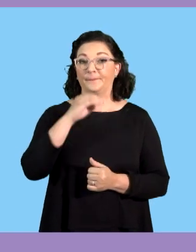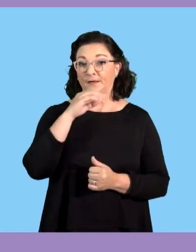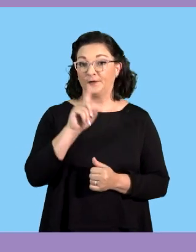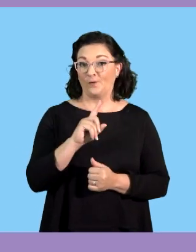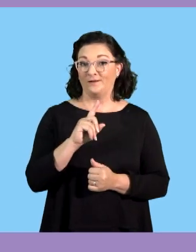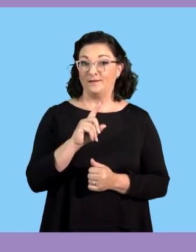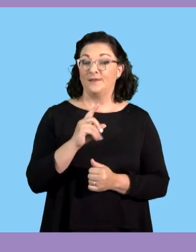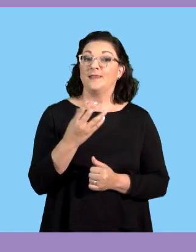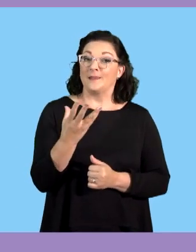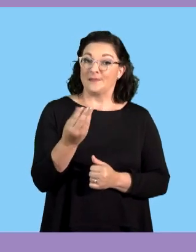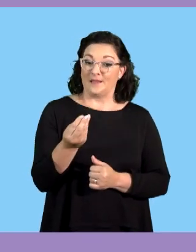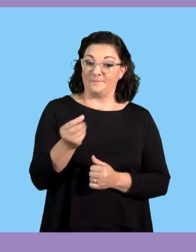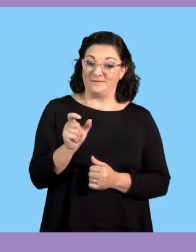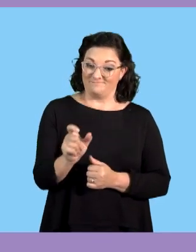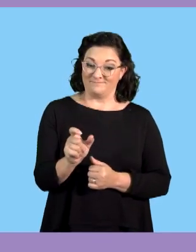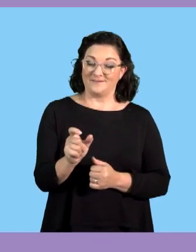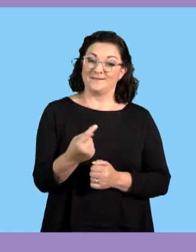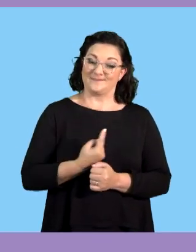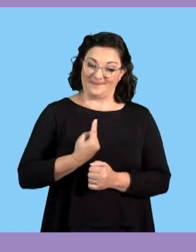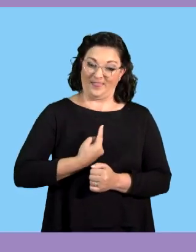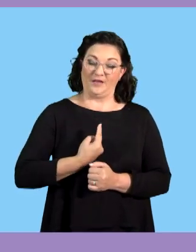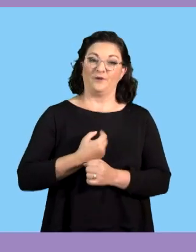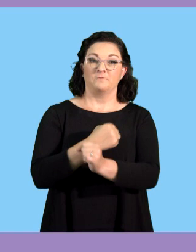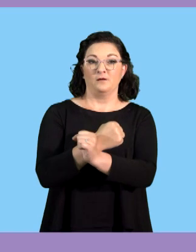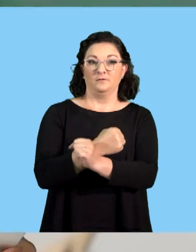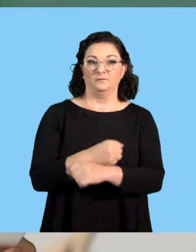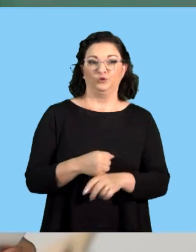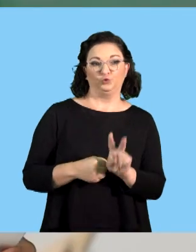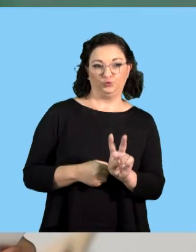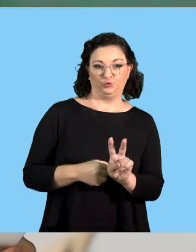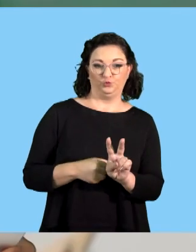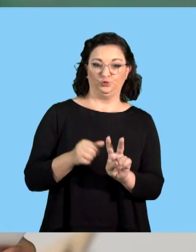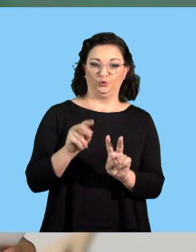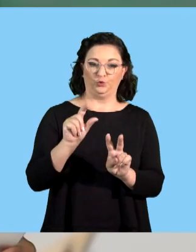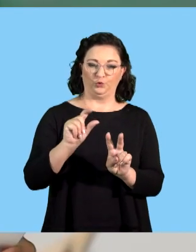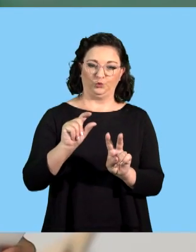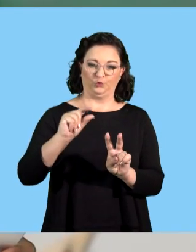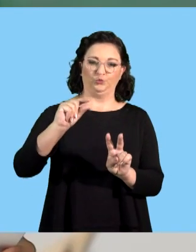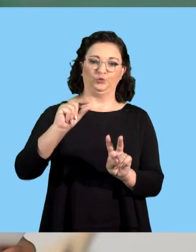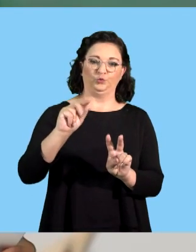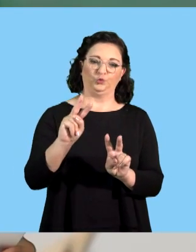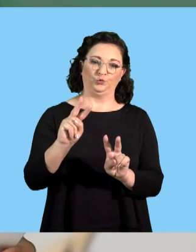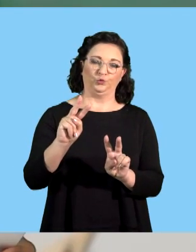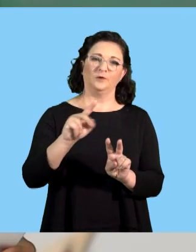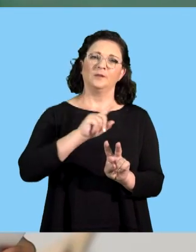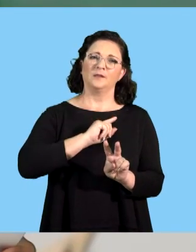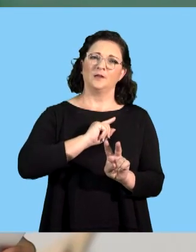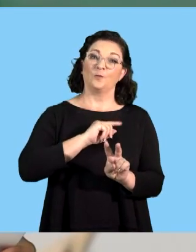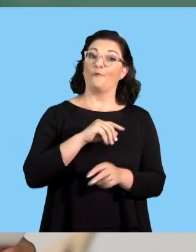number multiplied by itself. So 2 multiplied by 2 is 4.